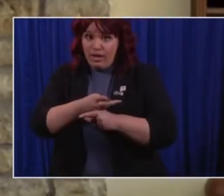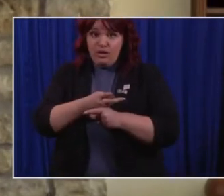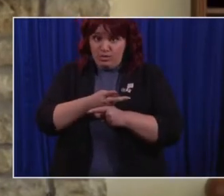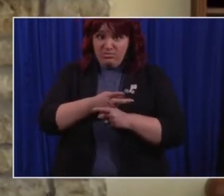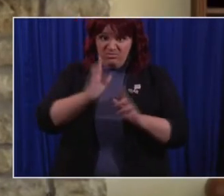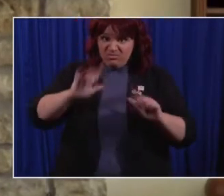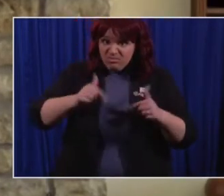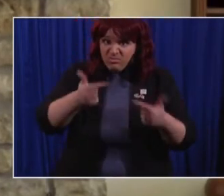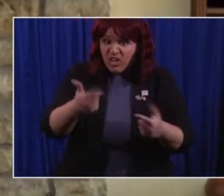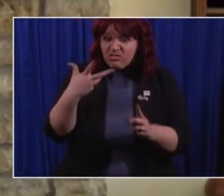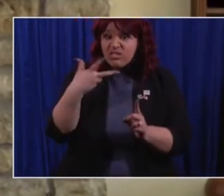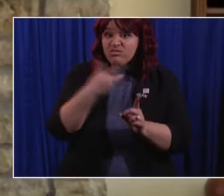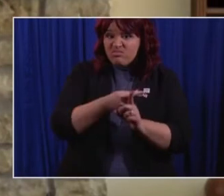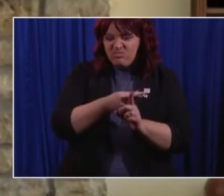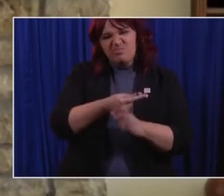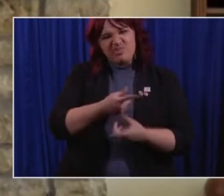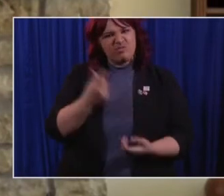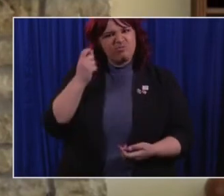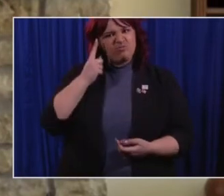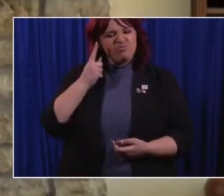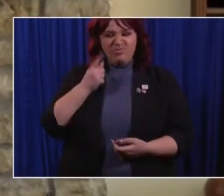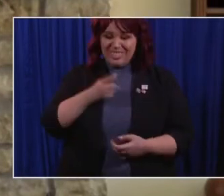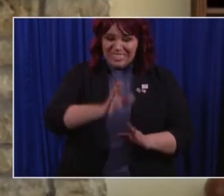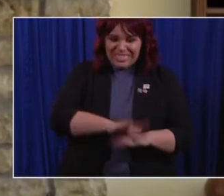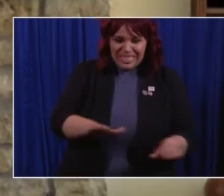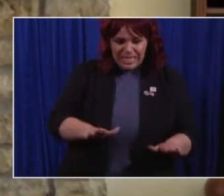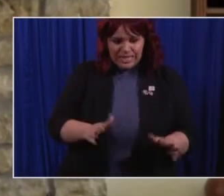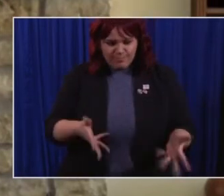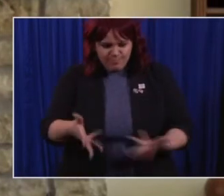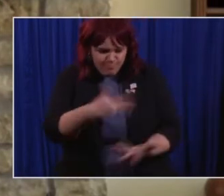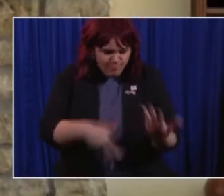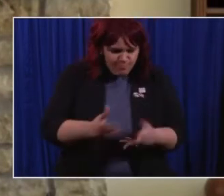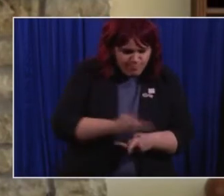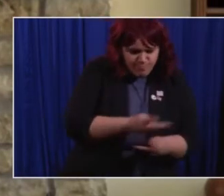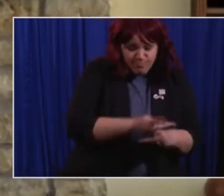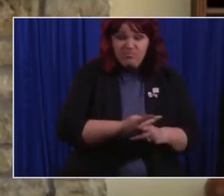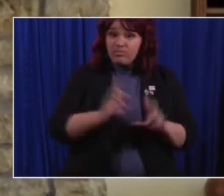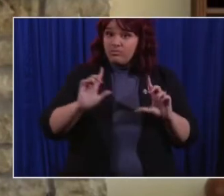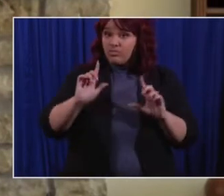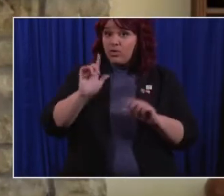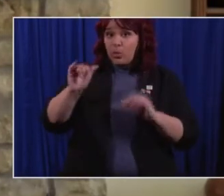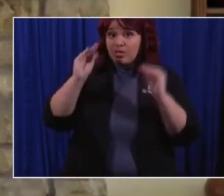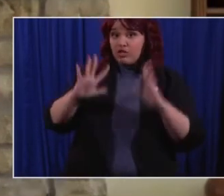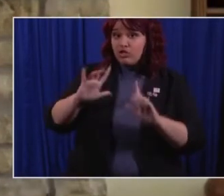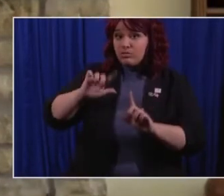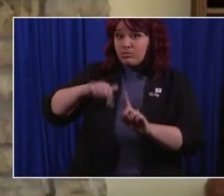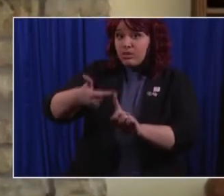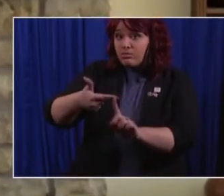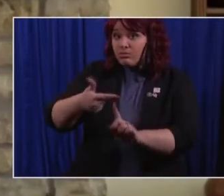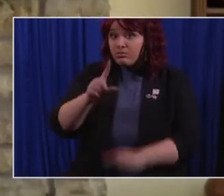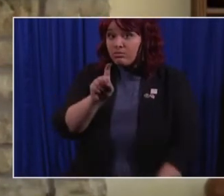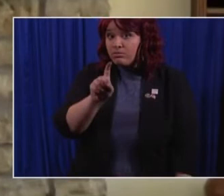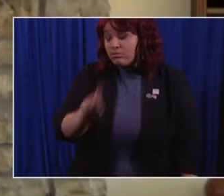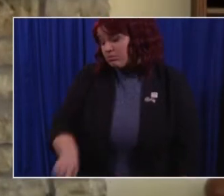kids on the road to being vaccinated? Yeah, Scott, thanks for the